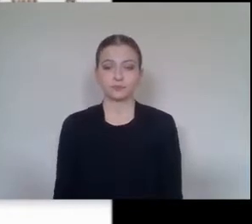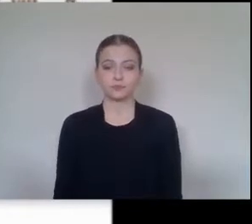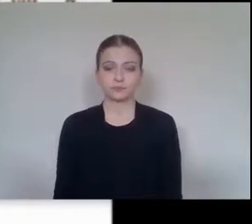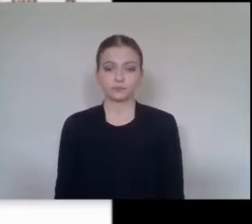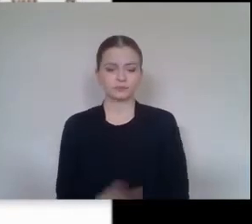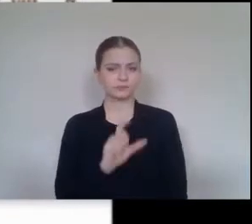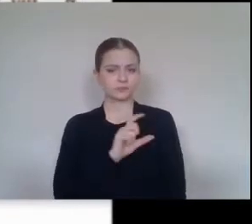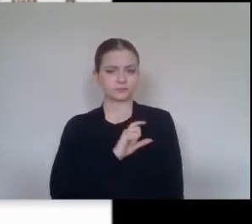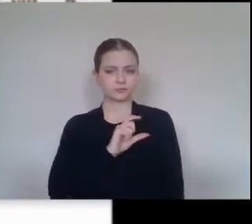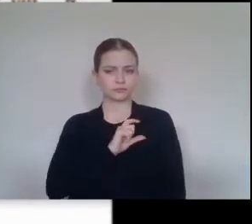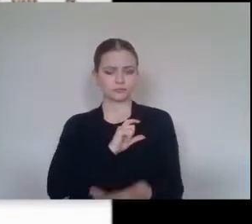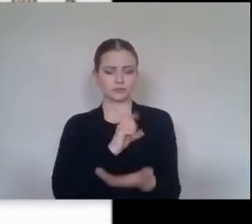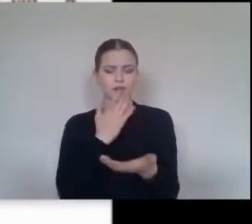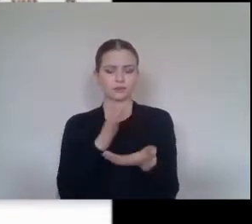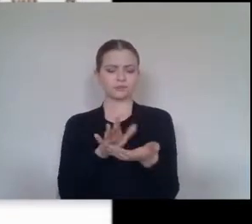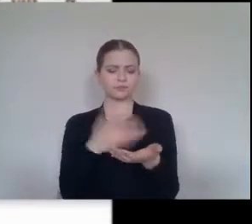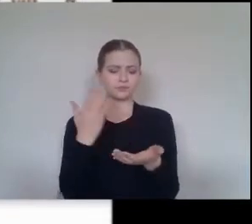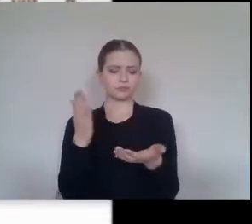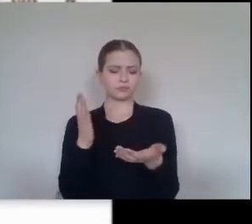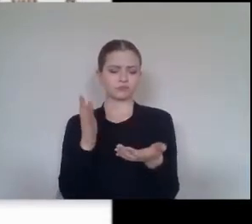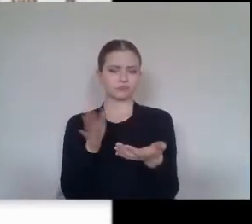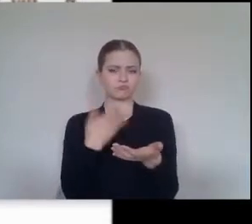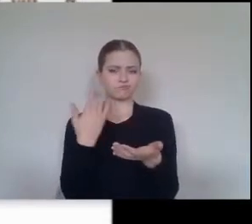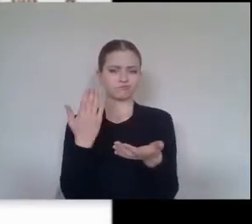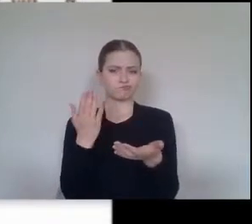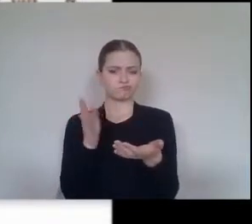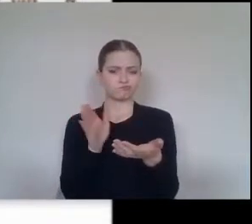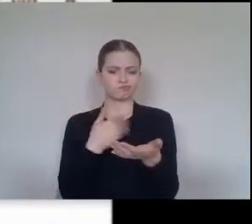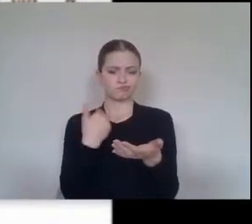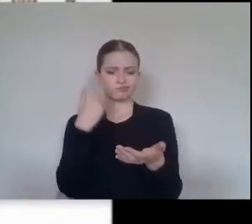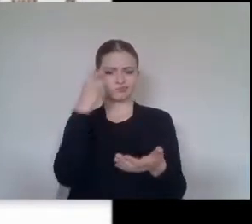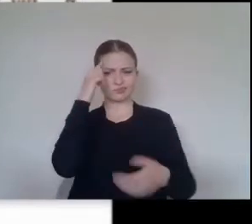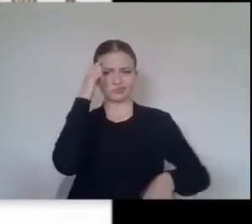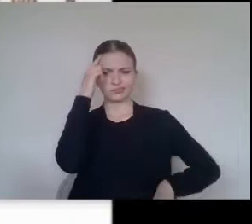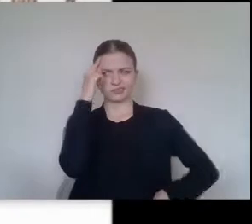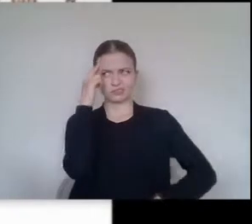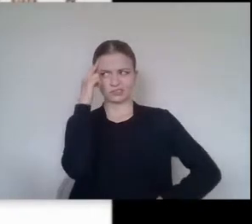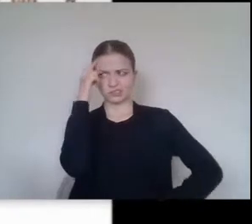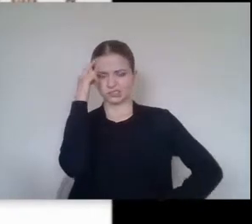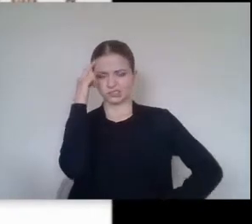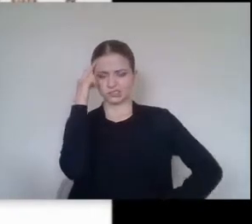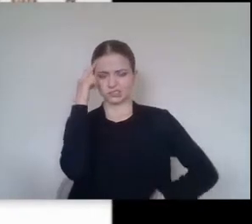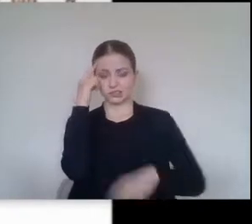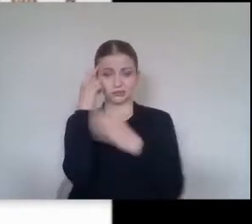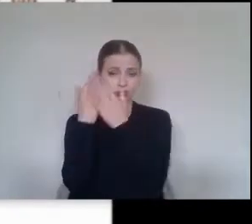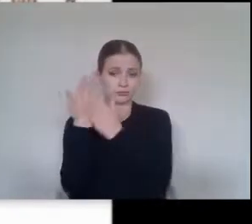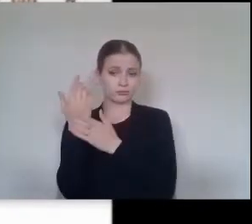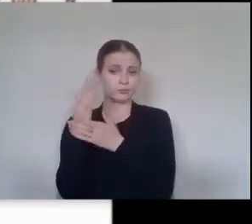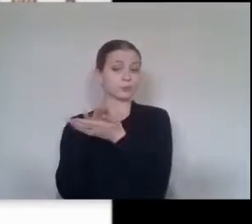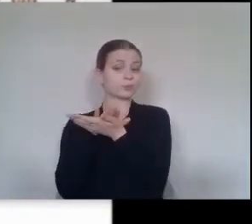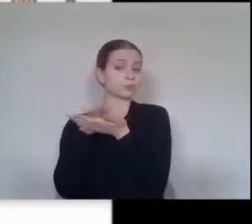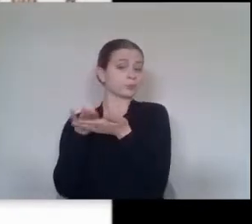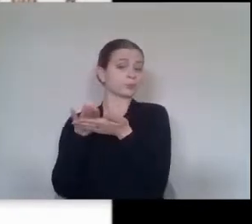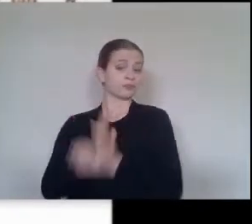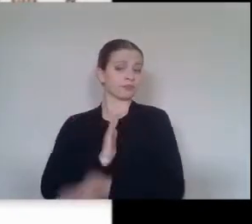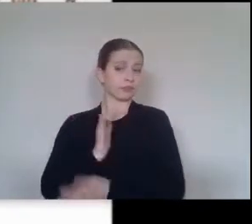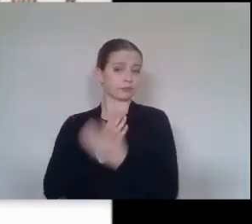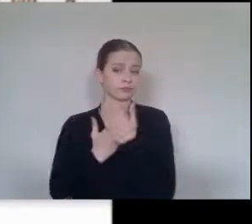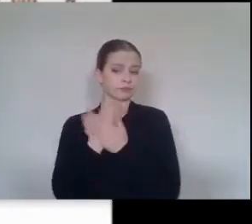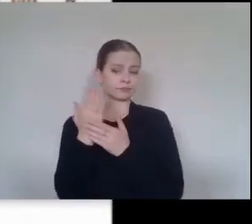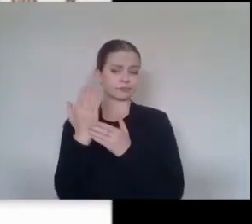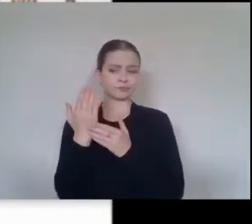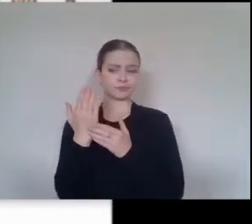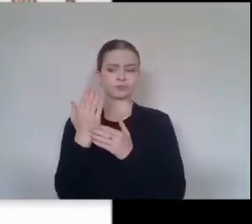The inspector flipped through the pages of his notebook and scratched his handsome head with a well-manicured hand. I'm